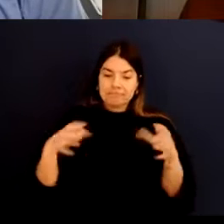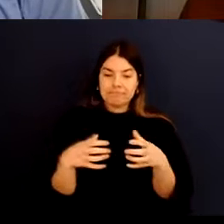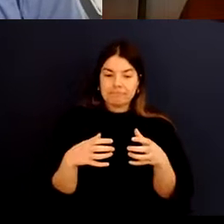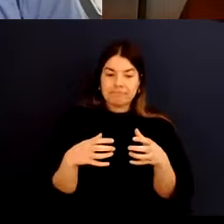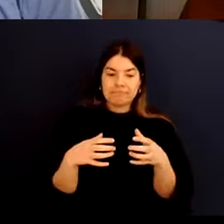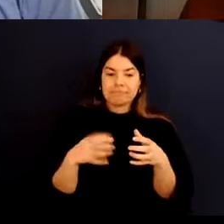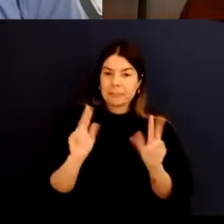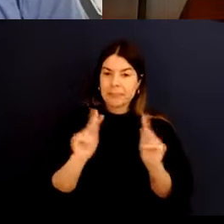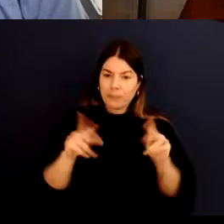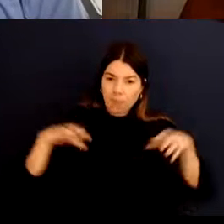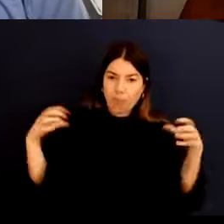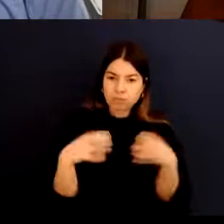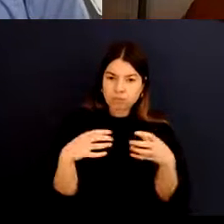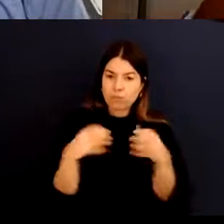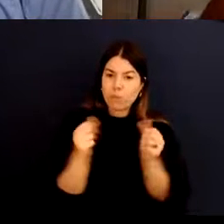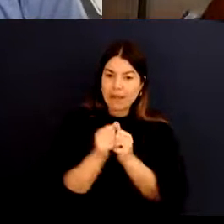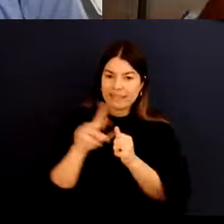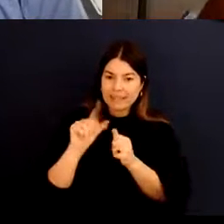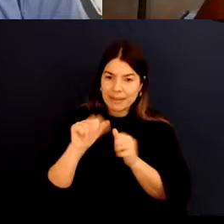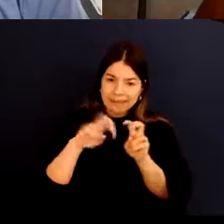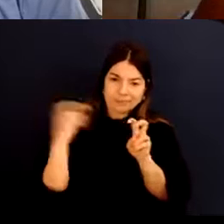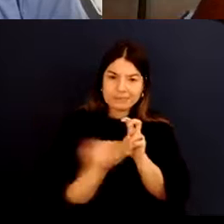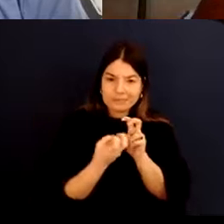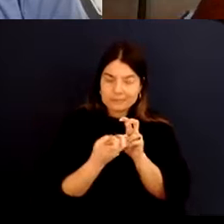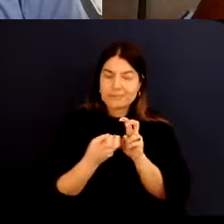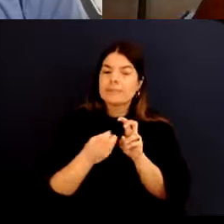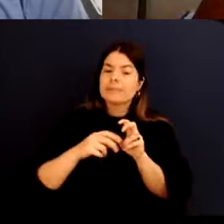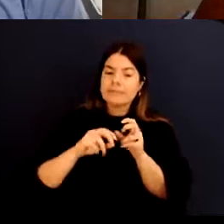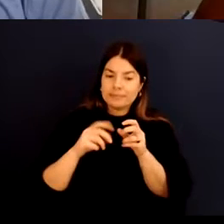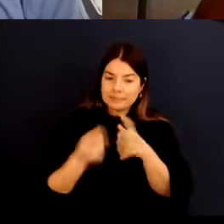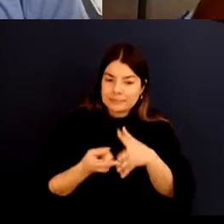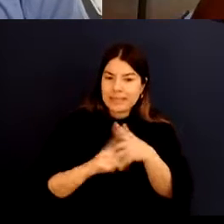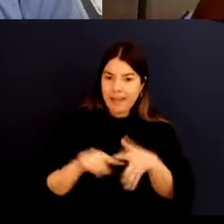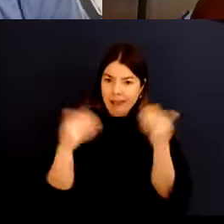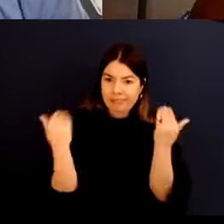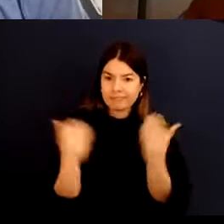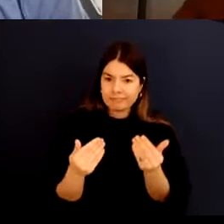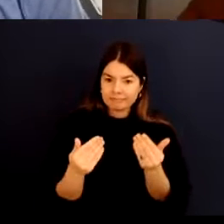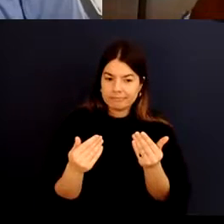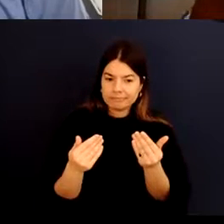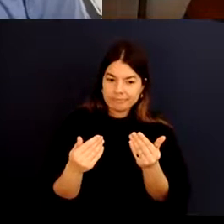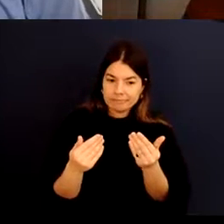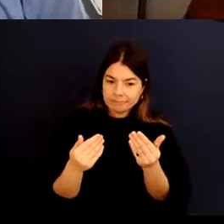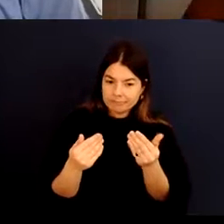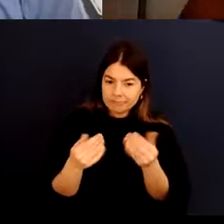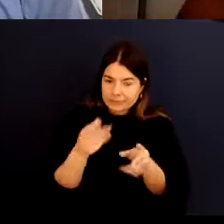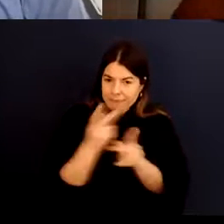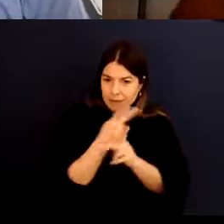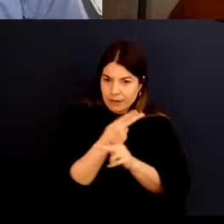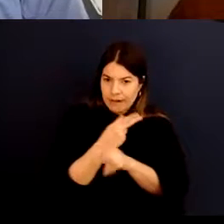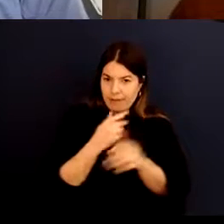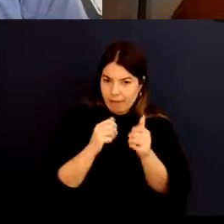some people with disabilities so that we begin to make a movement of not only this, but other things that have to come, because